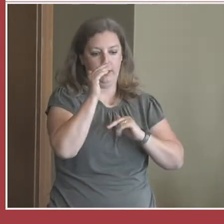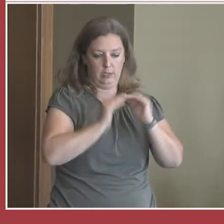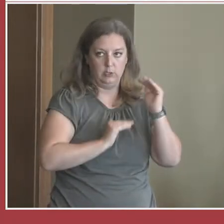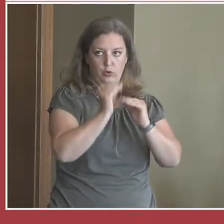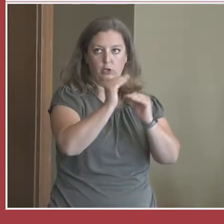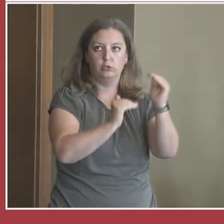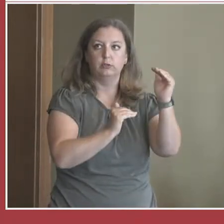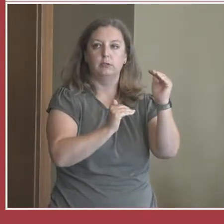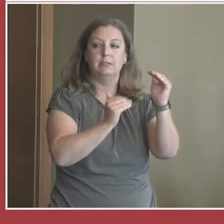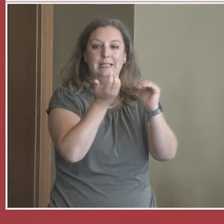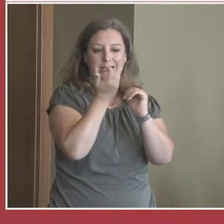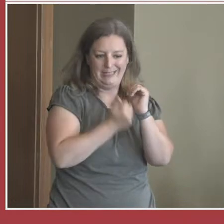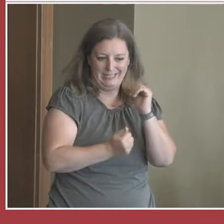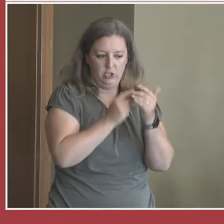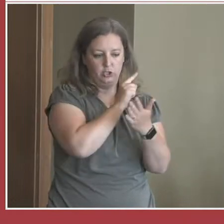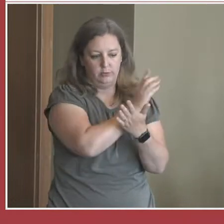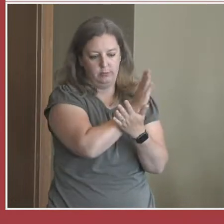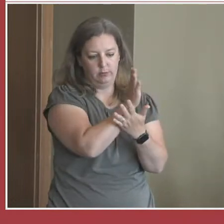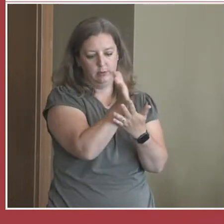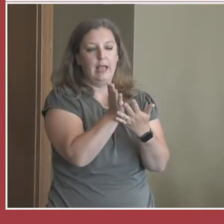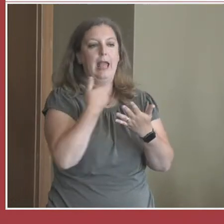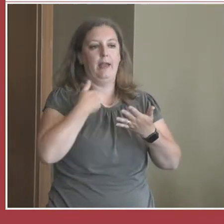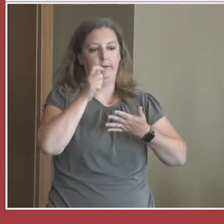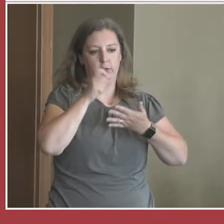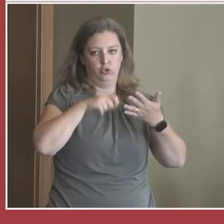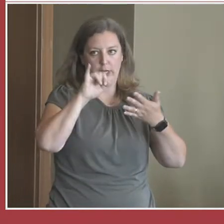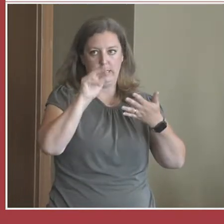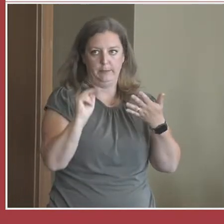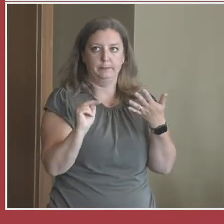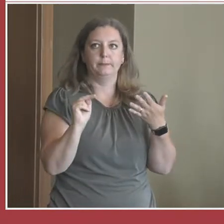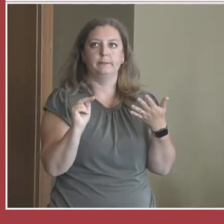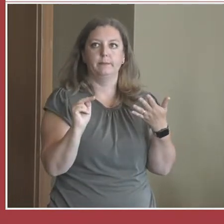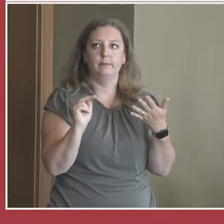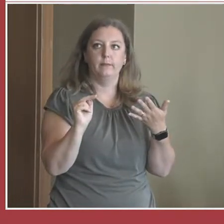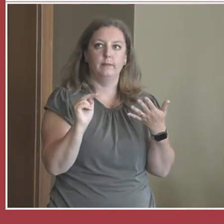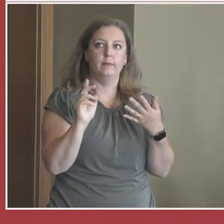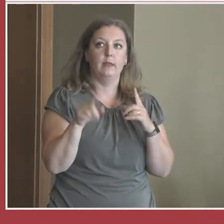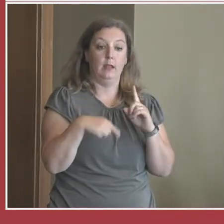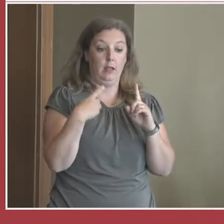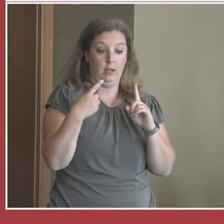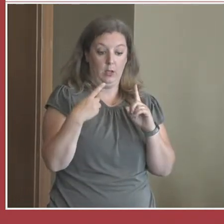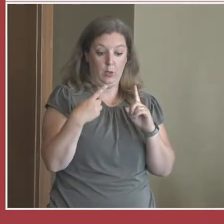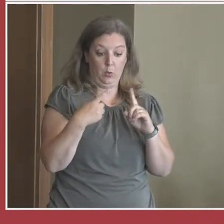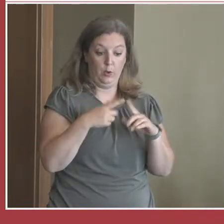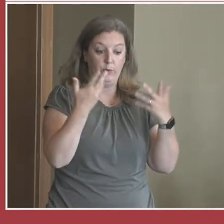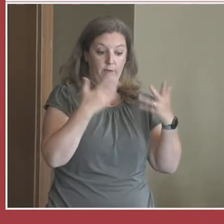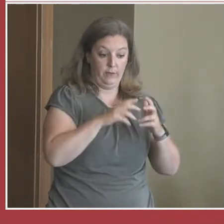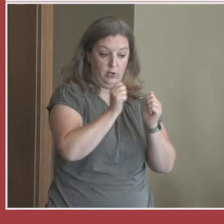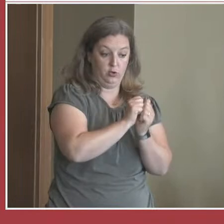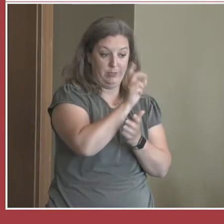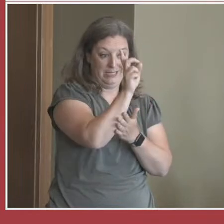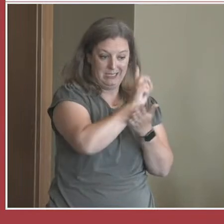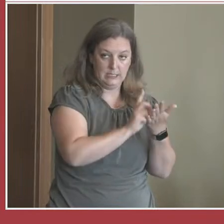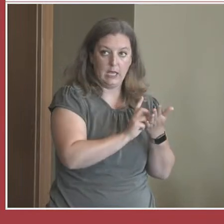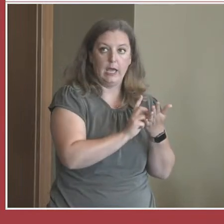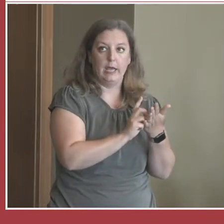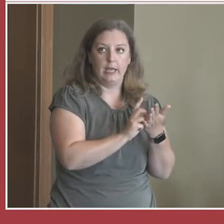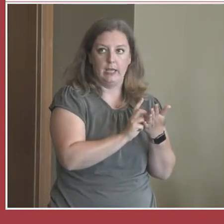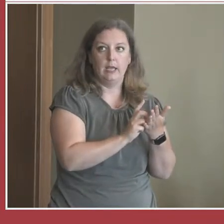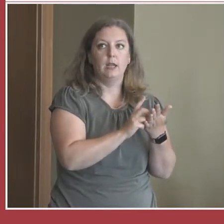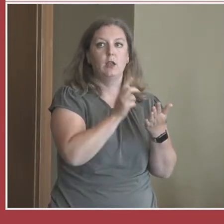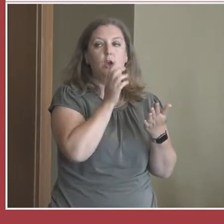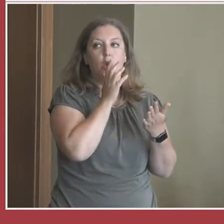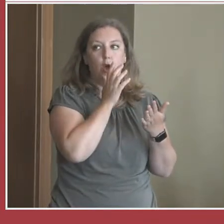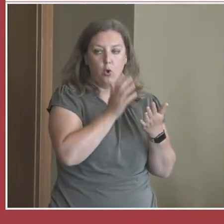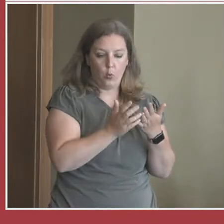construction. Each one of those has check-ins. And so when we get to the end of schematic design, we'll be doing a fairly